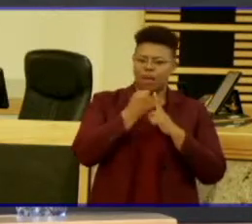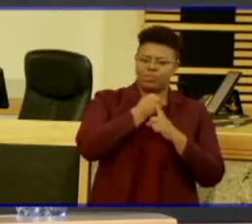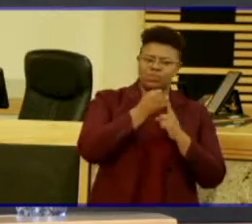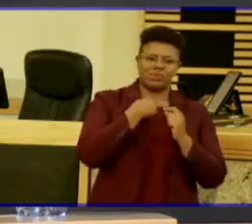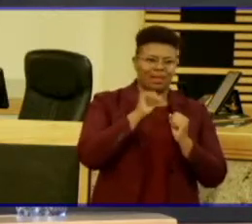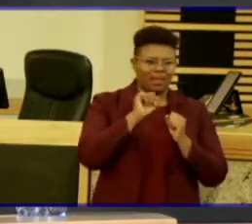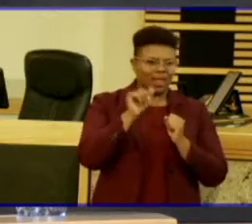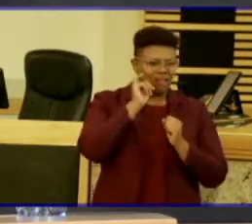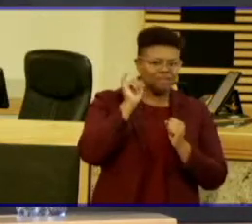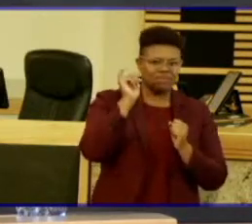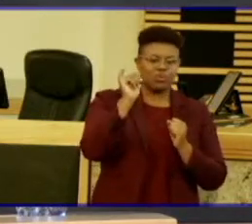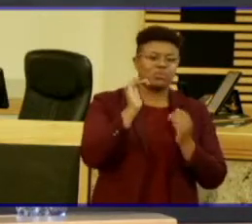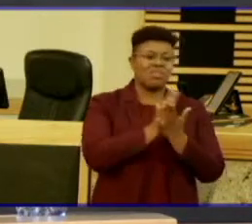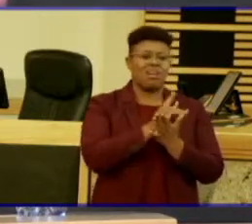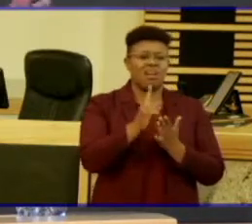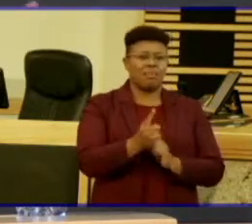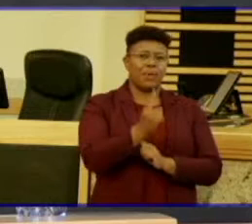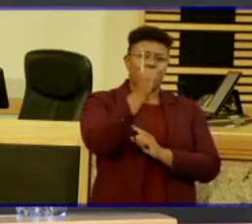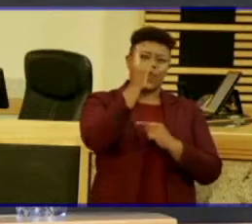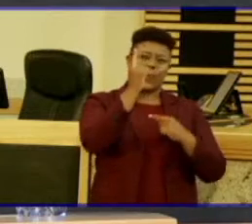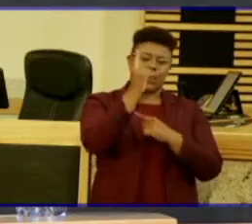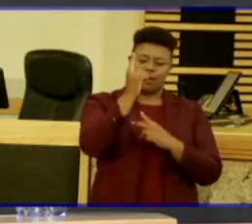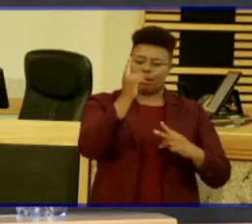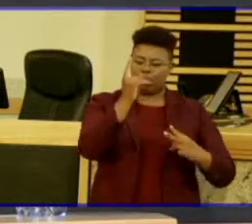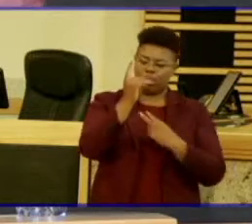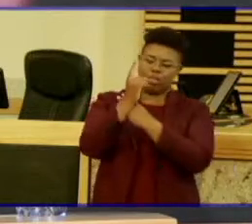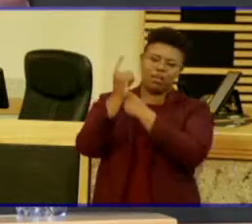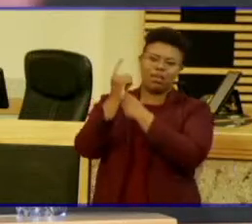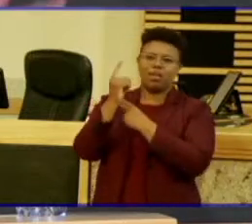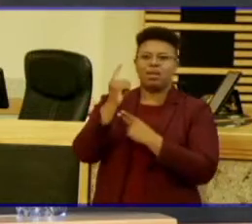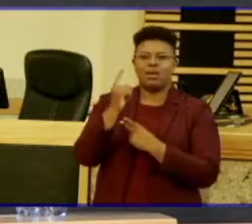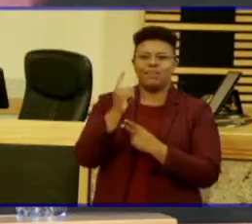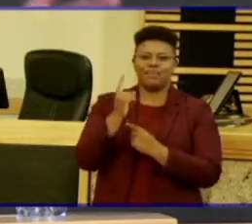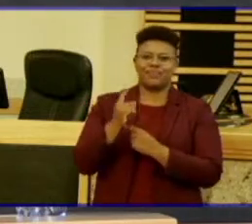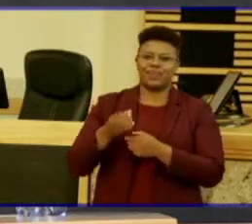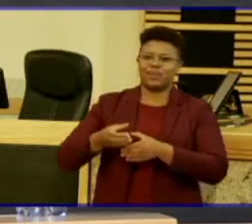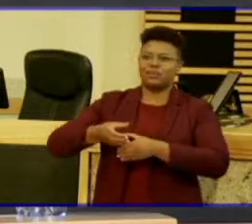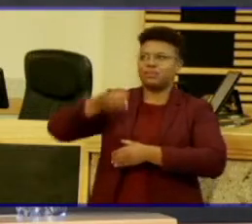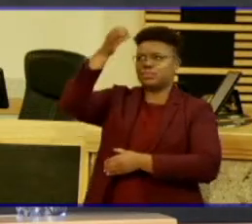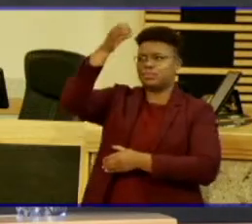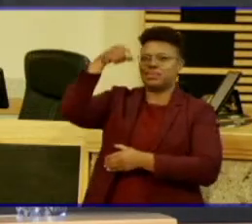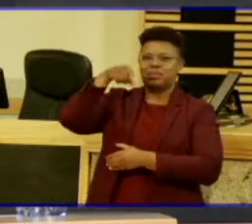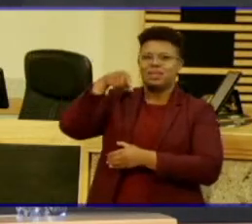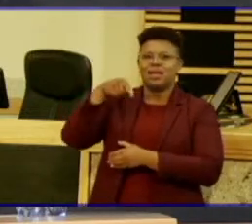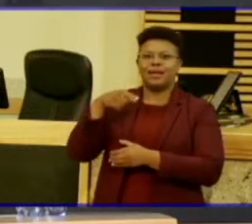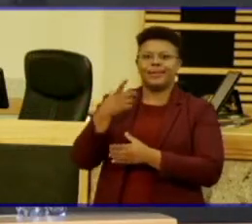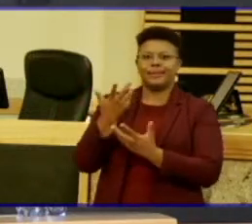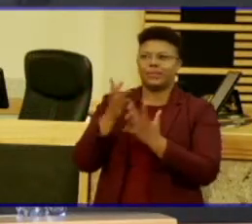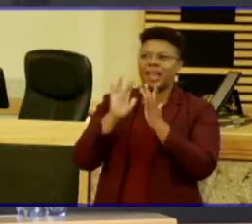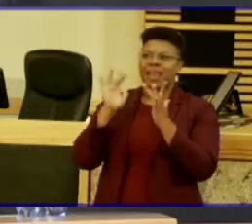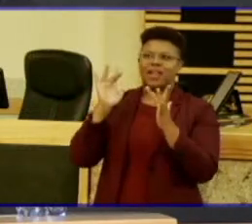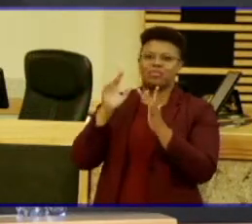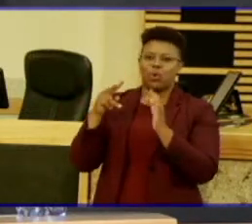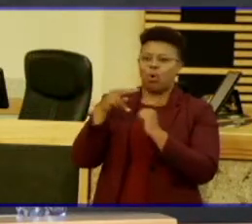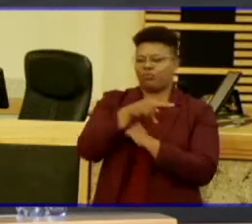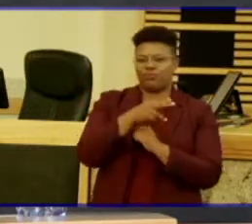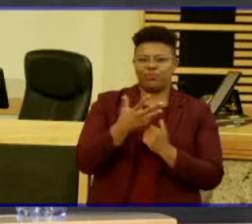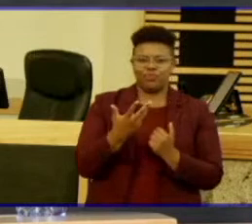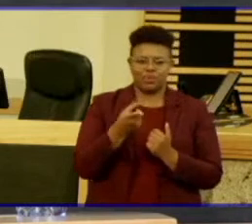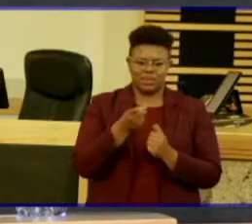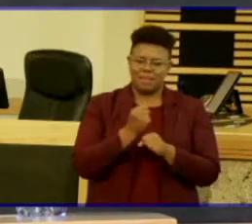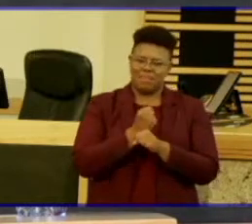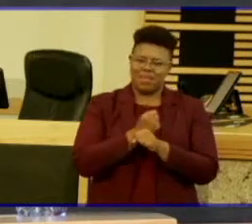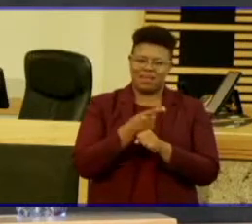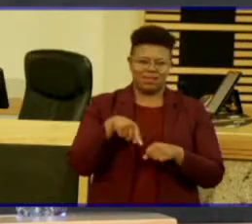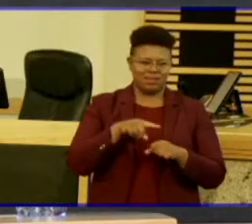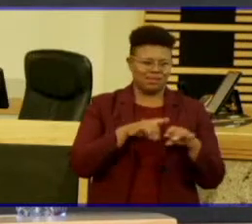ufuna inkonzo kurhulumente. Xa kukho abantu abaqhawula ezaa towers zifakelwa for abantu babe nee-networks, basenzele ingxaki